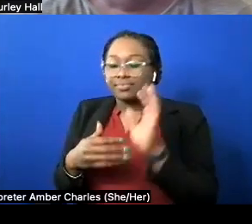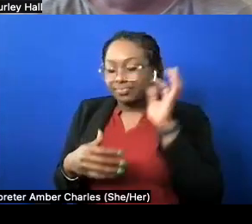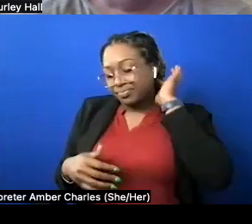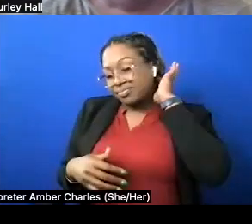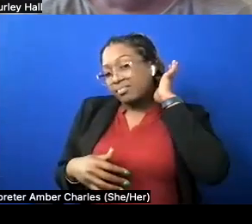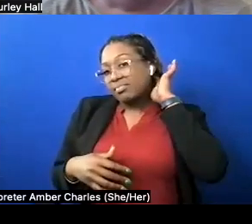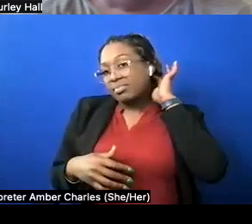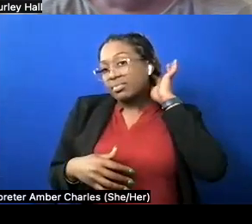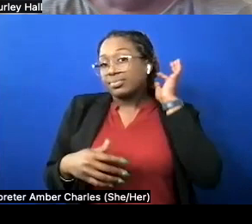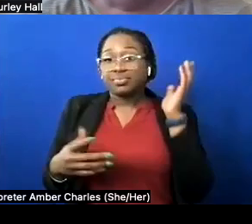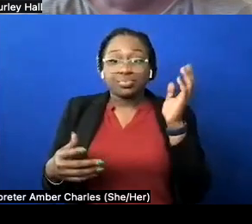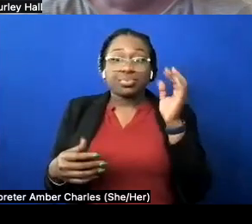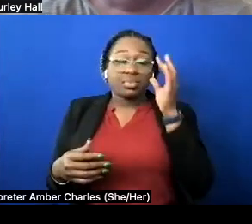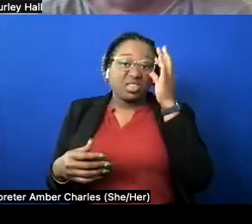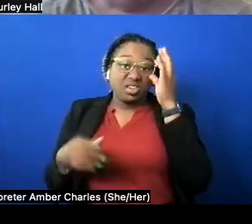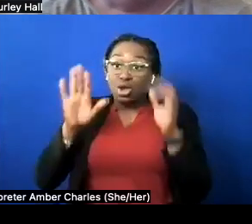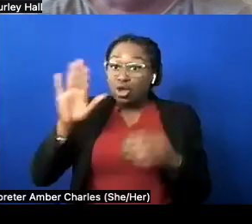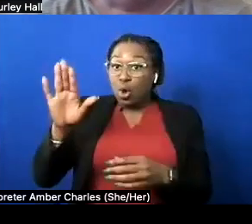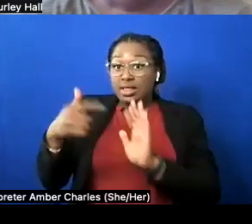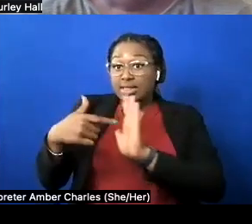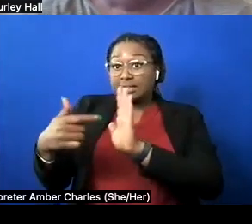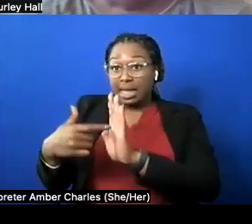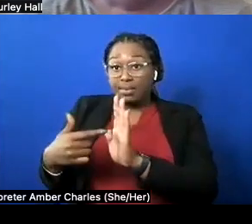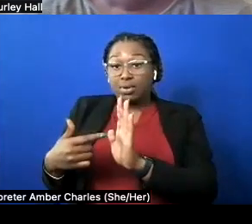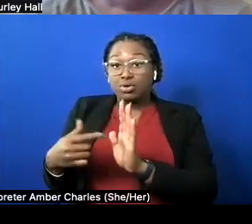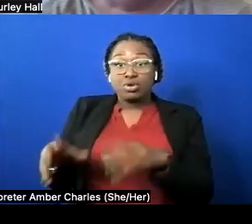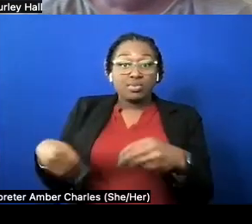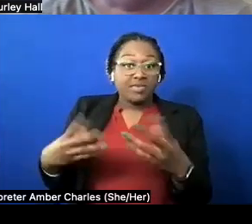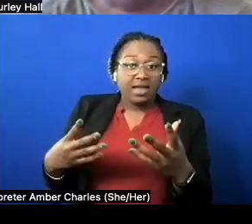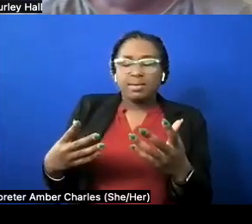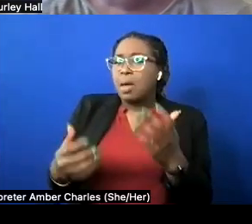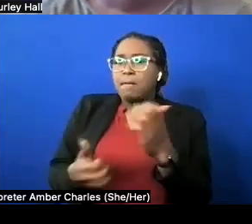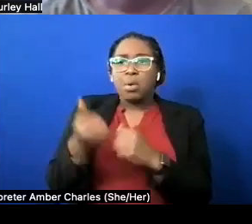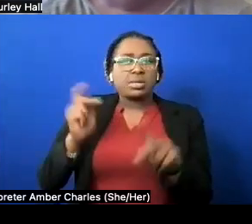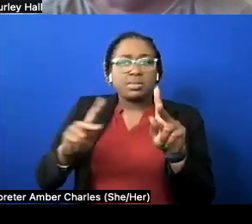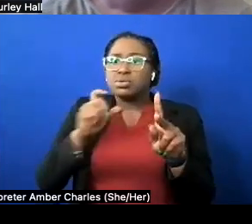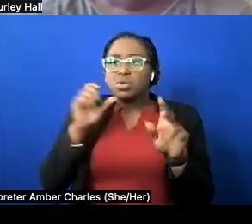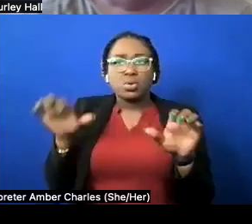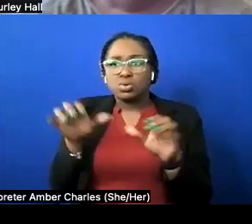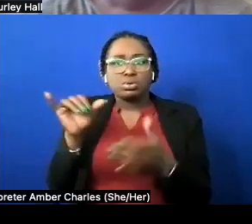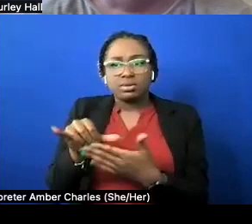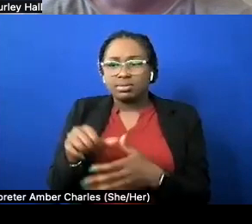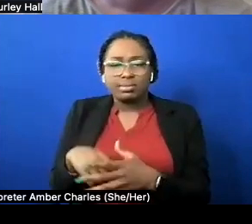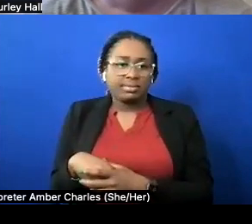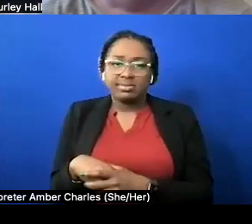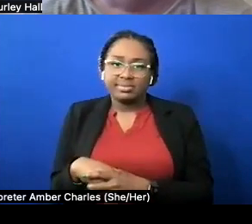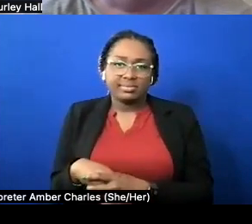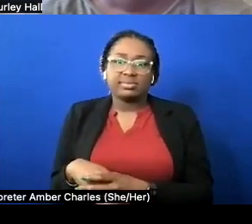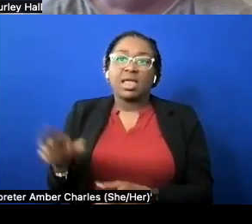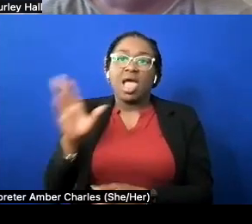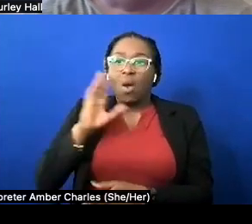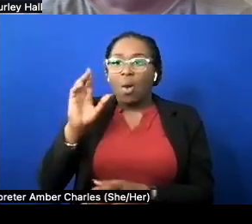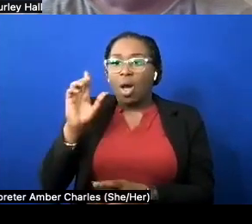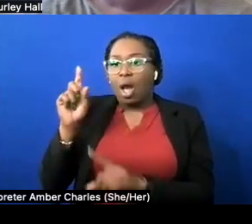an exemplar for many of us. You just provide them. A lot of people don't do that, right? And so, yes, I will ask for questions